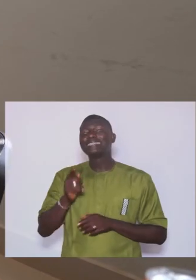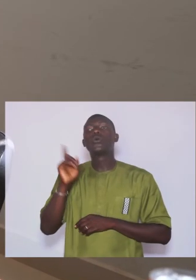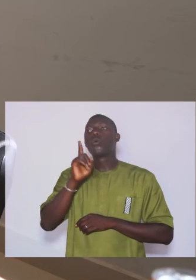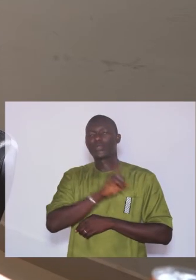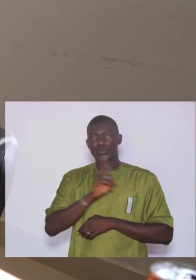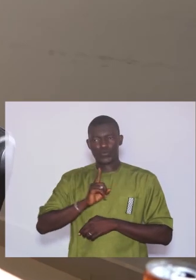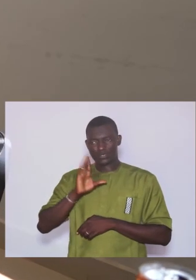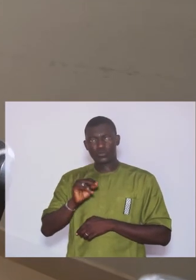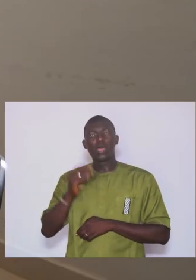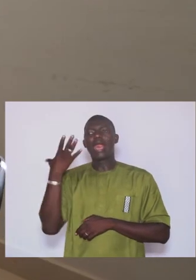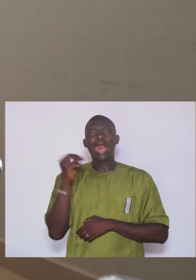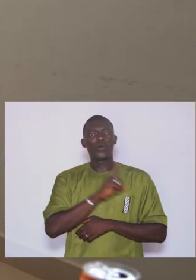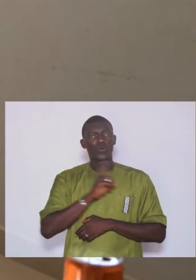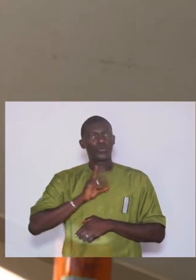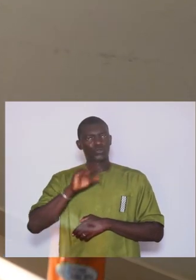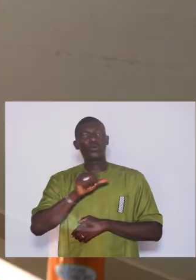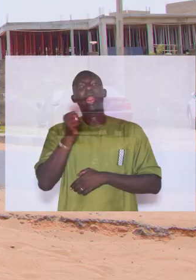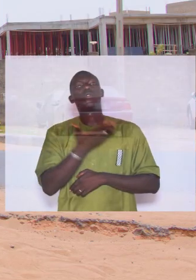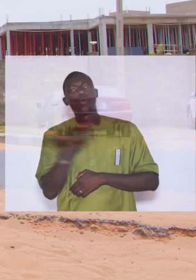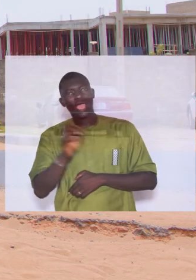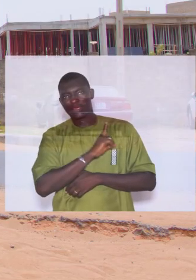This is what we do, how we do it,